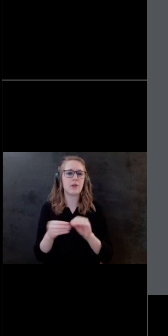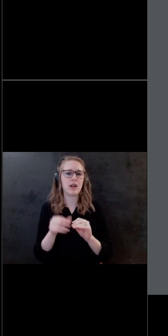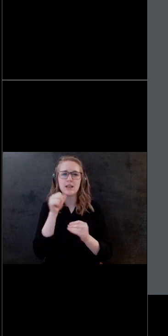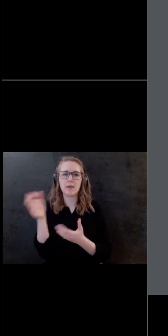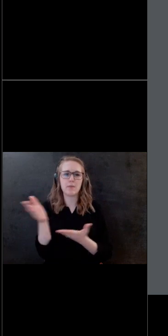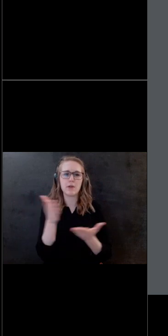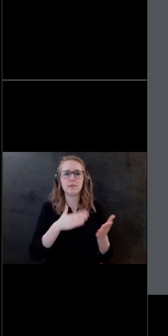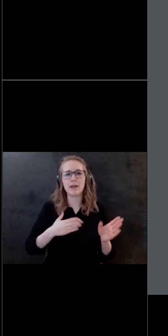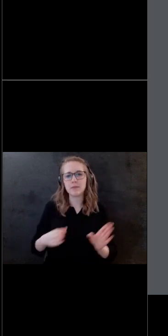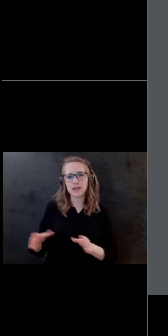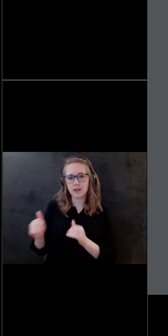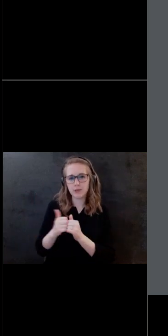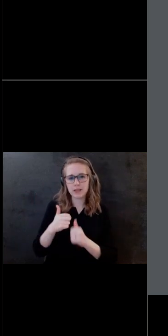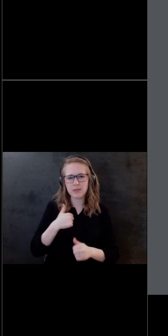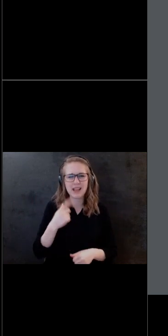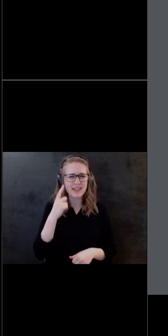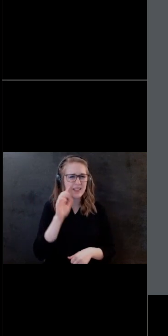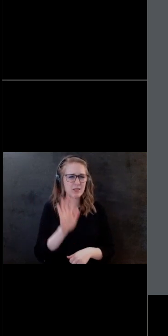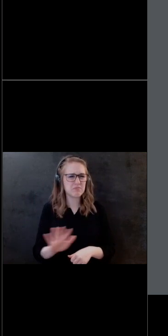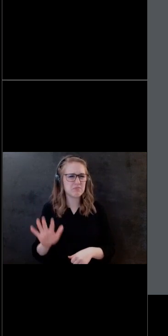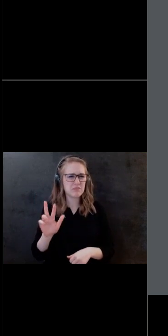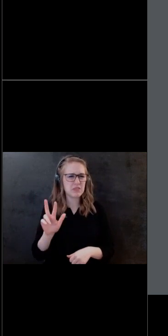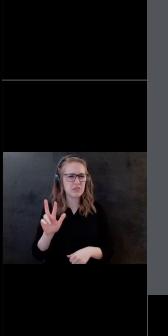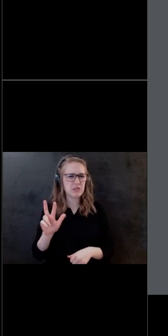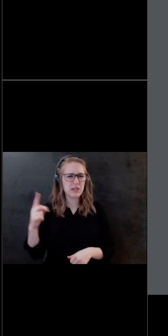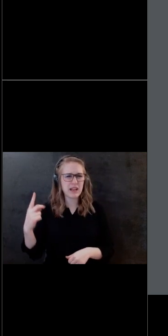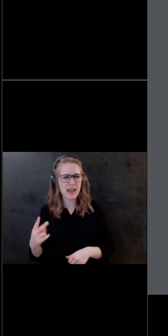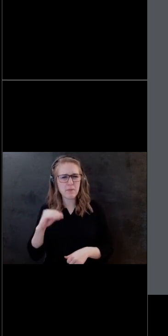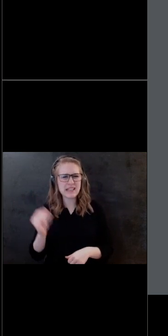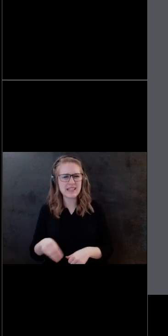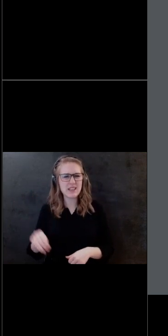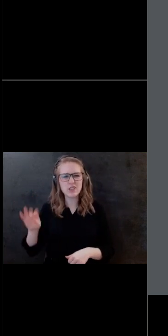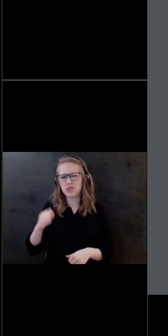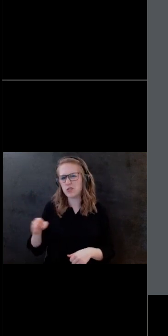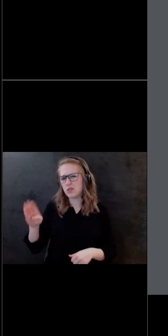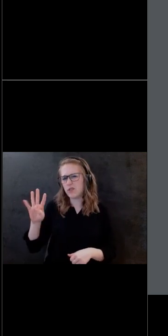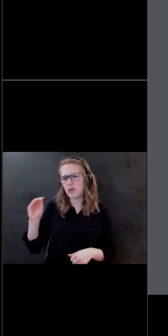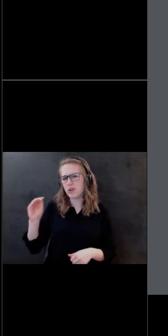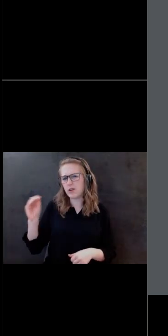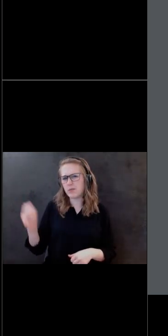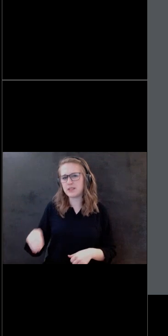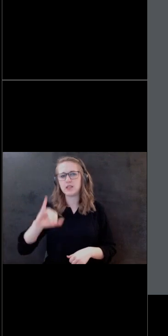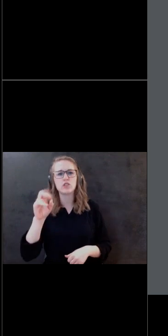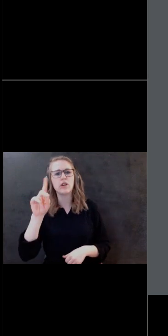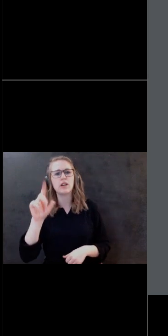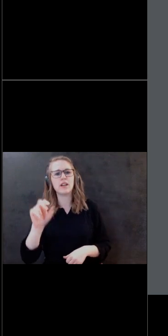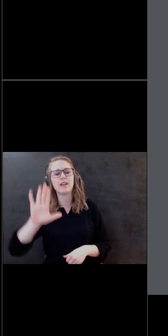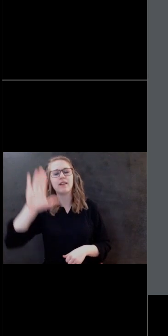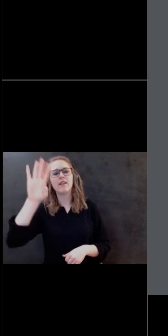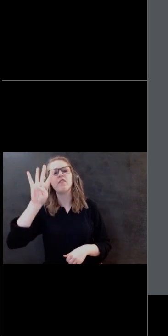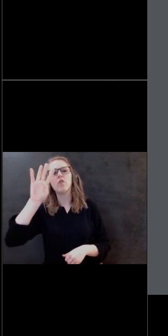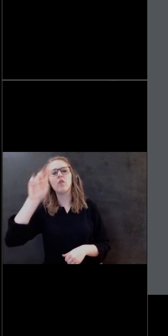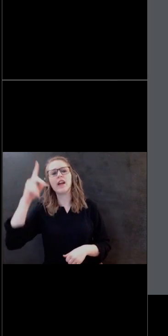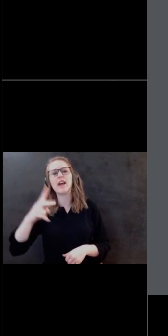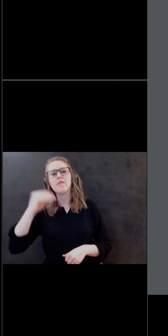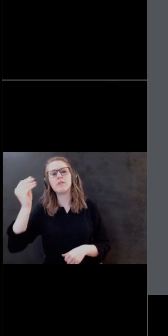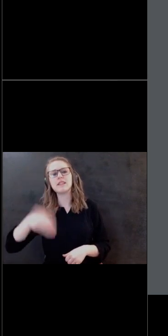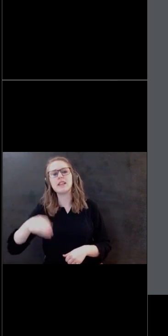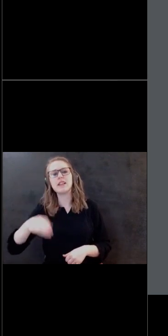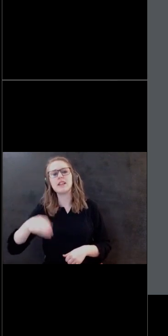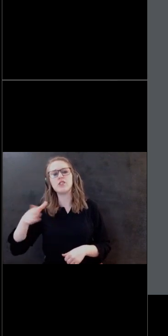me, but I think it was somewhere between 3.5% and 4%. It was about 4.5% to 5%.